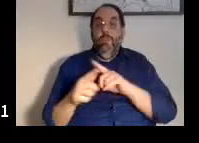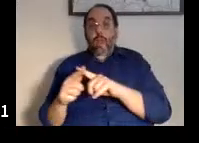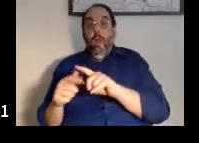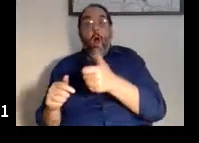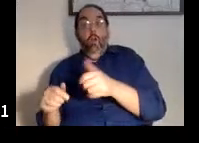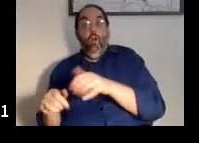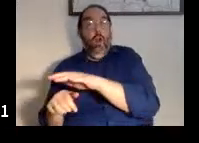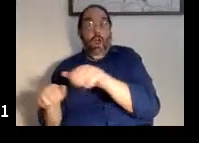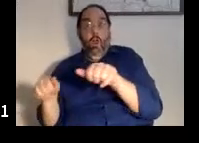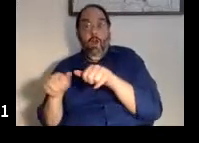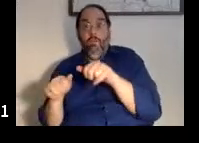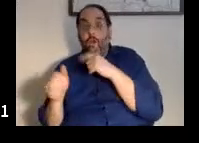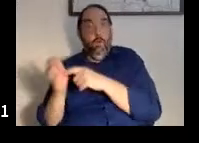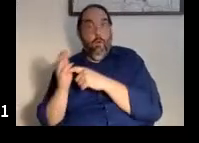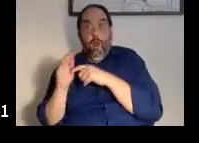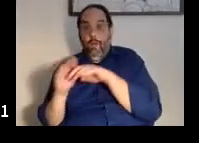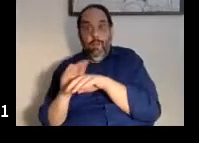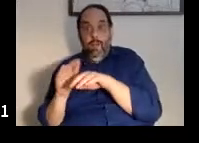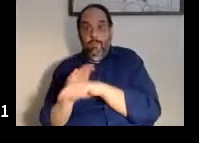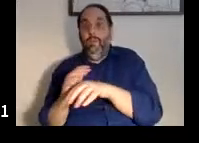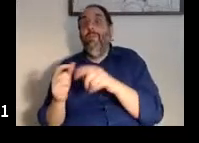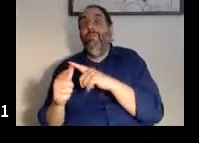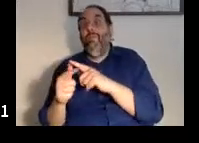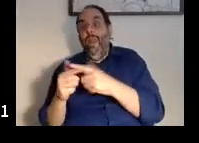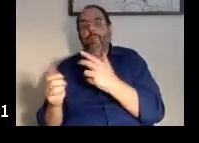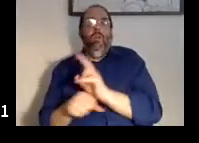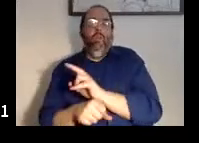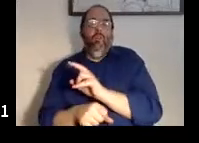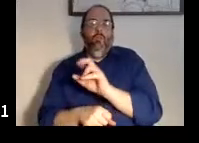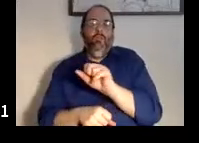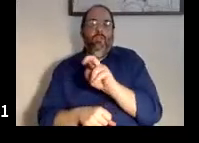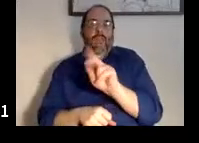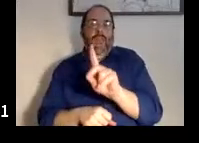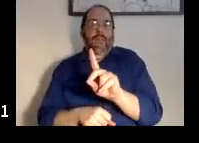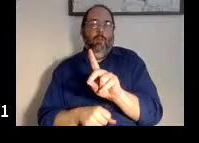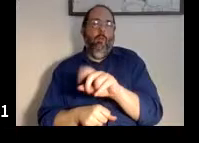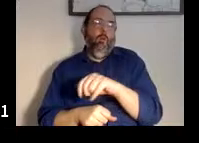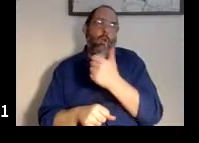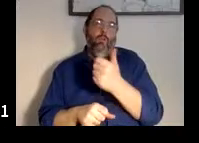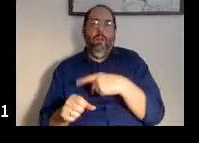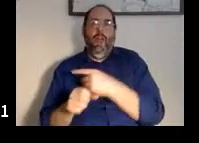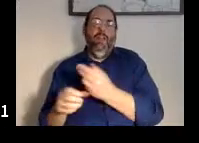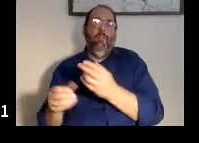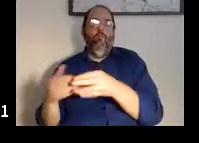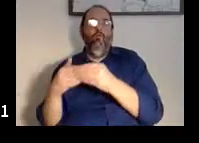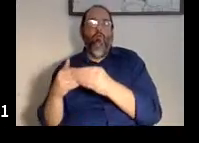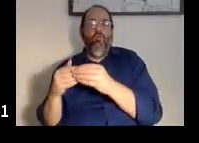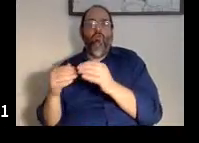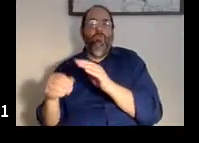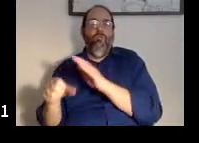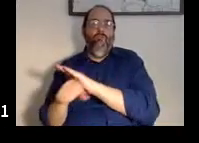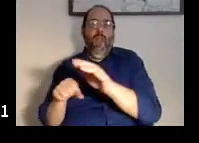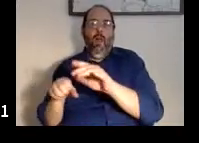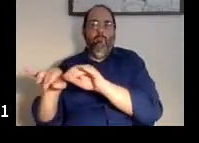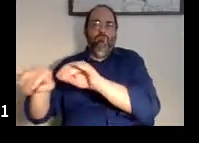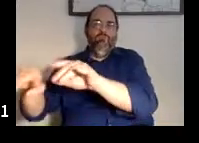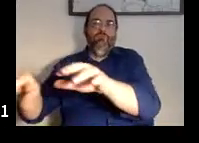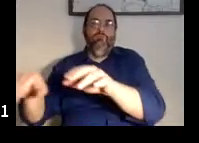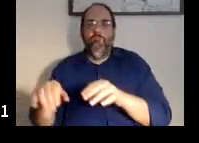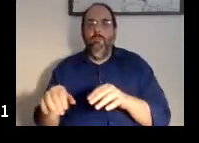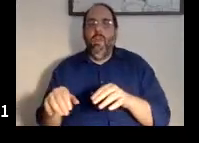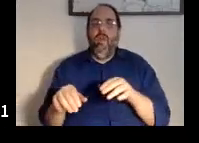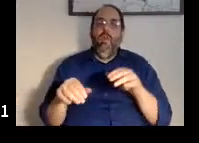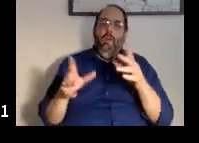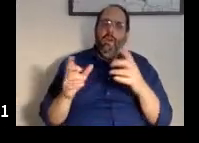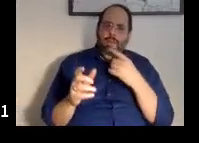areas that are not required to be accessible, they'll do sand or some other type of loose fill product typically. So I just want to say that